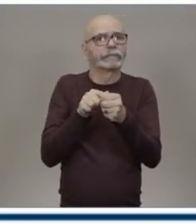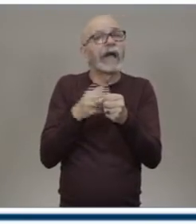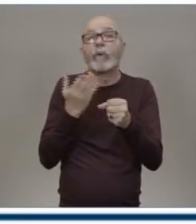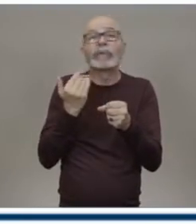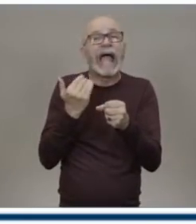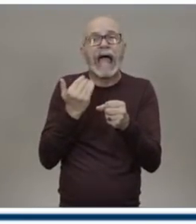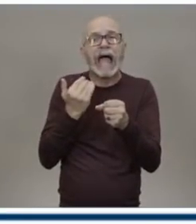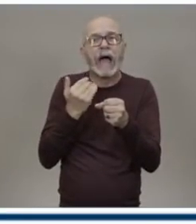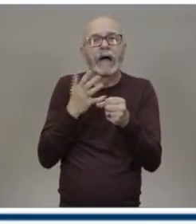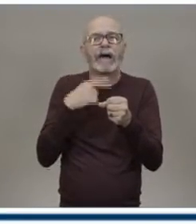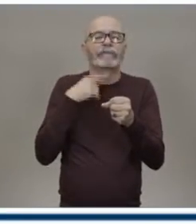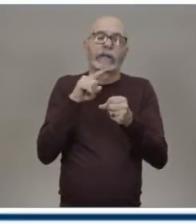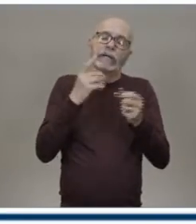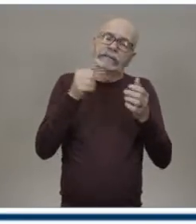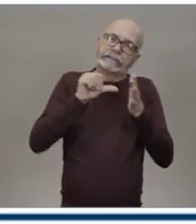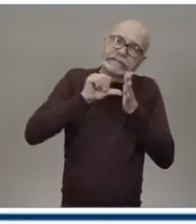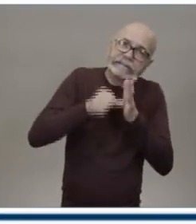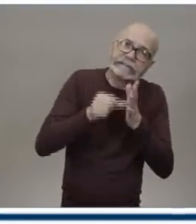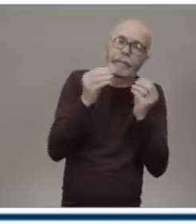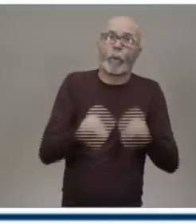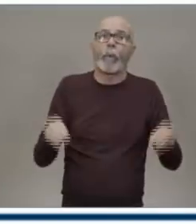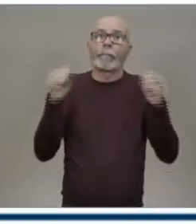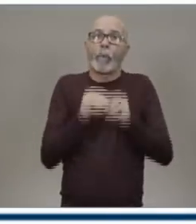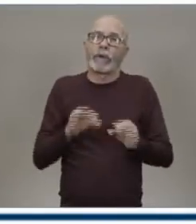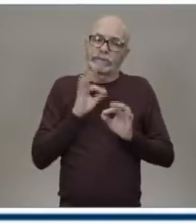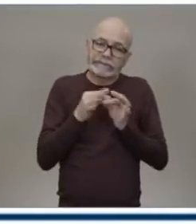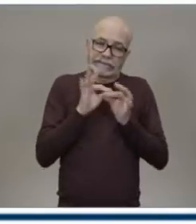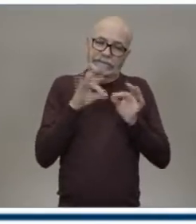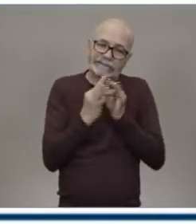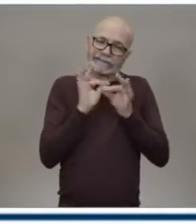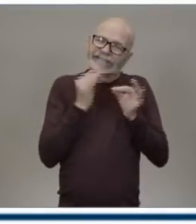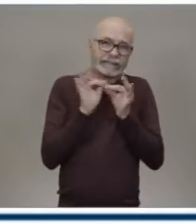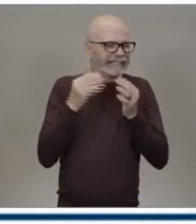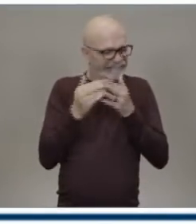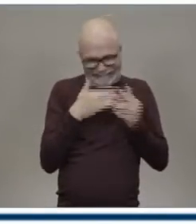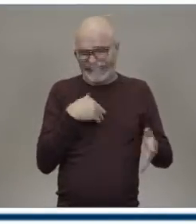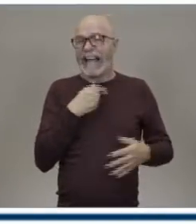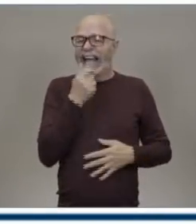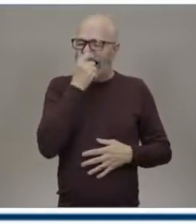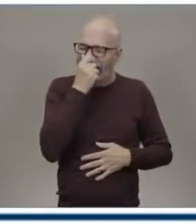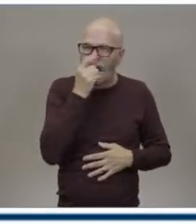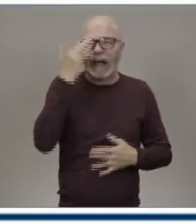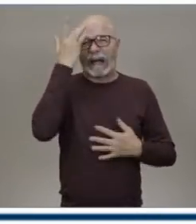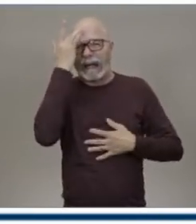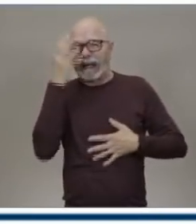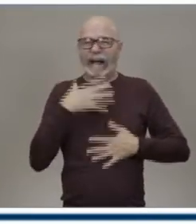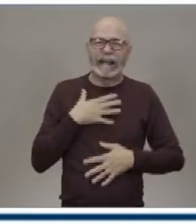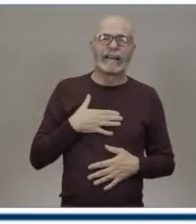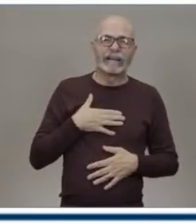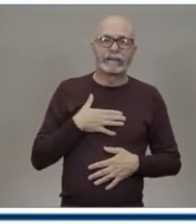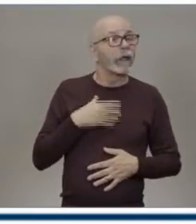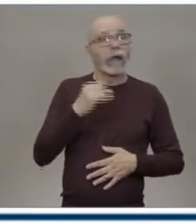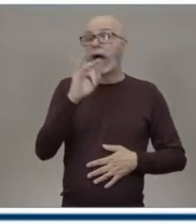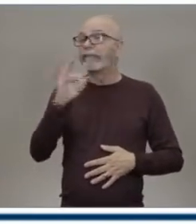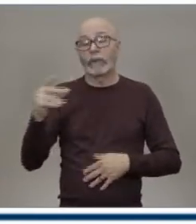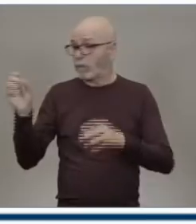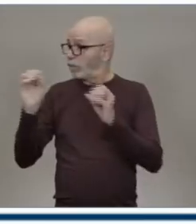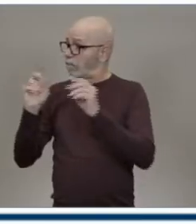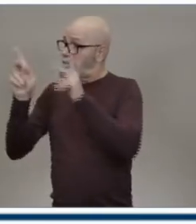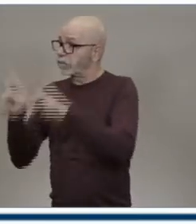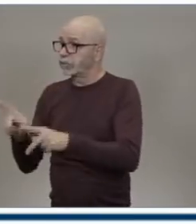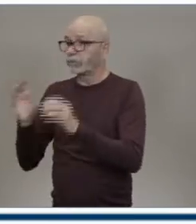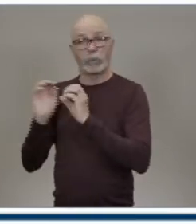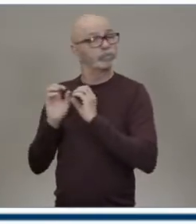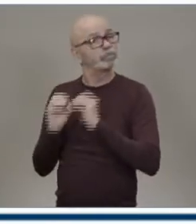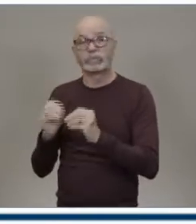to testing for those who have symptoms, as well as asymptomatic testing. And the asymptomatic testing is